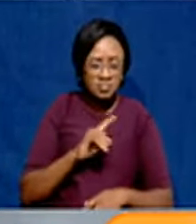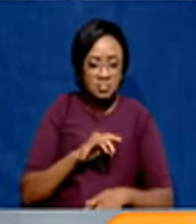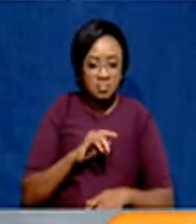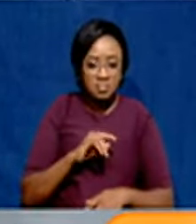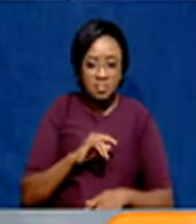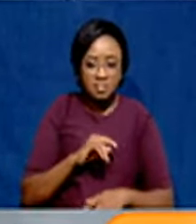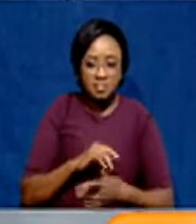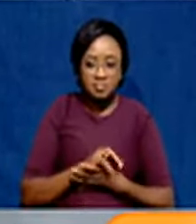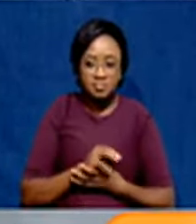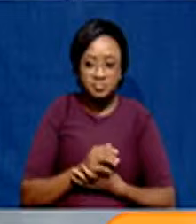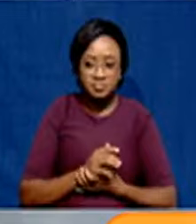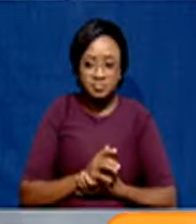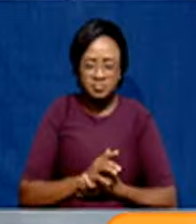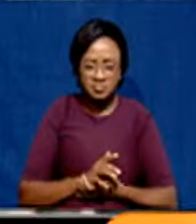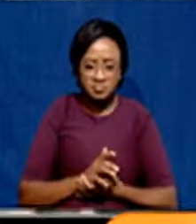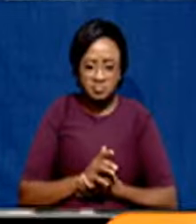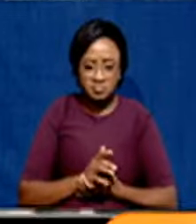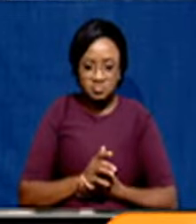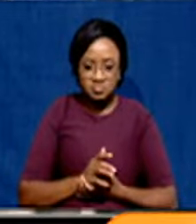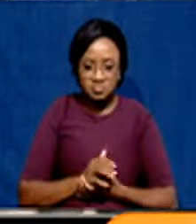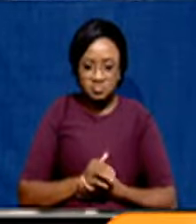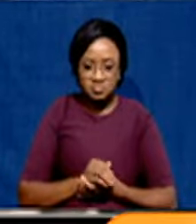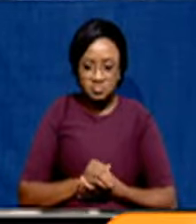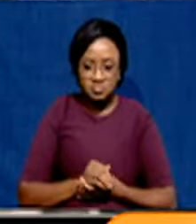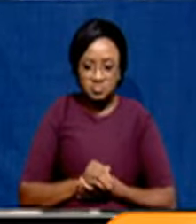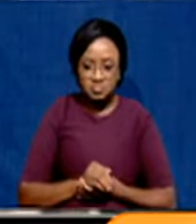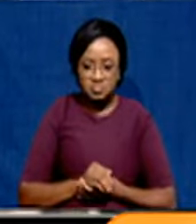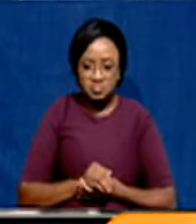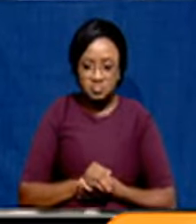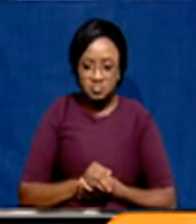Linus. Mike, if you can hear me now.